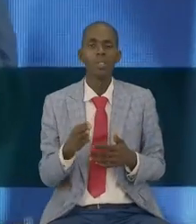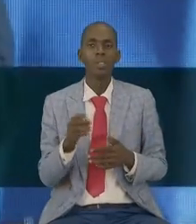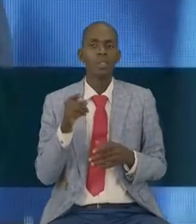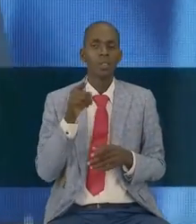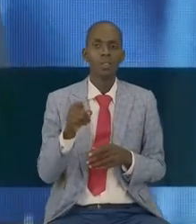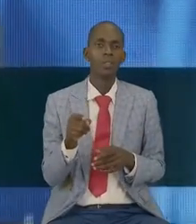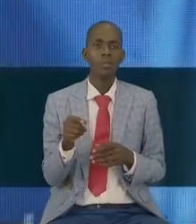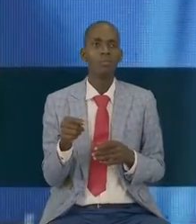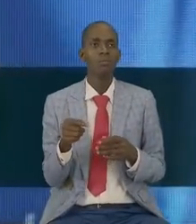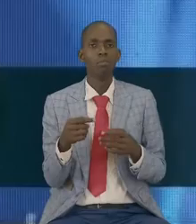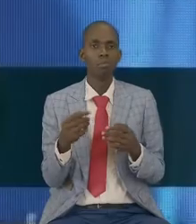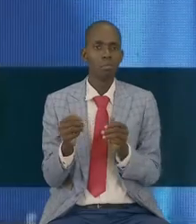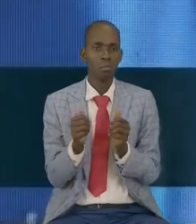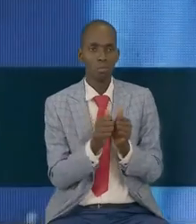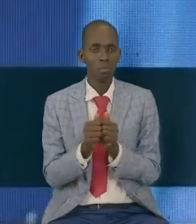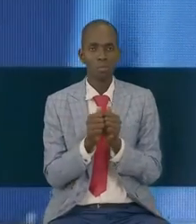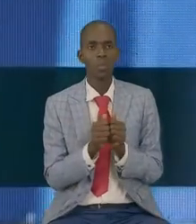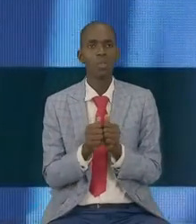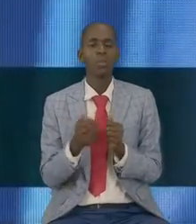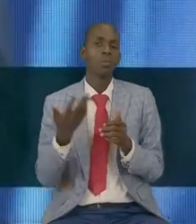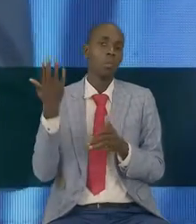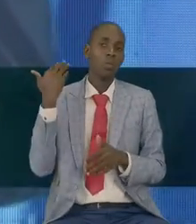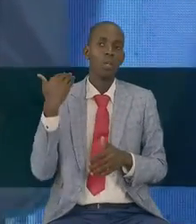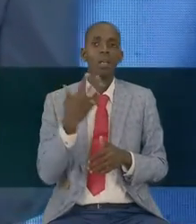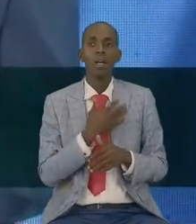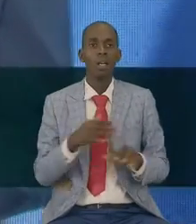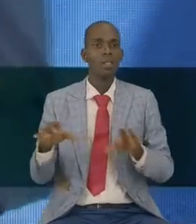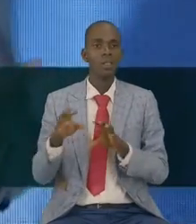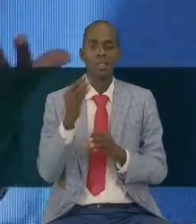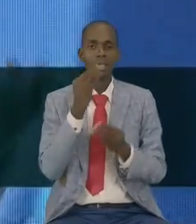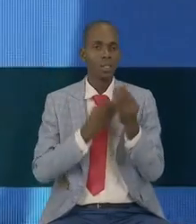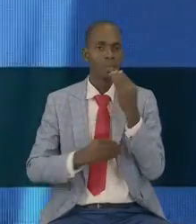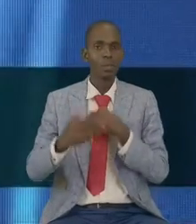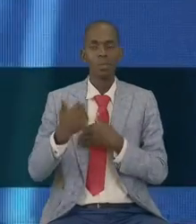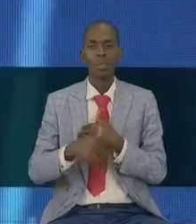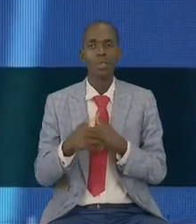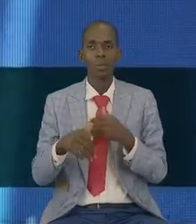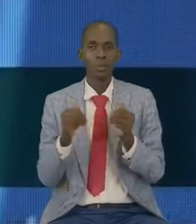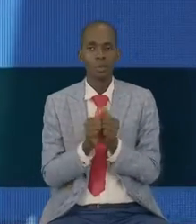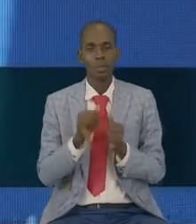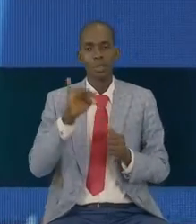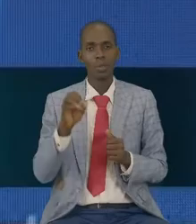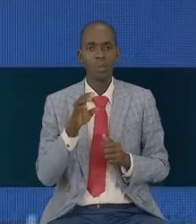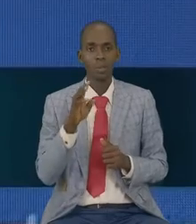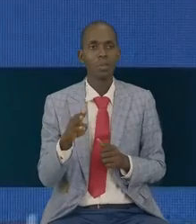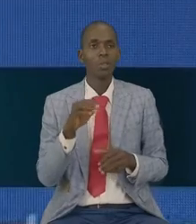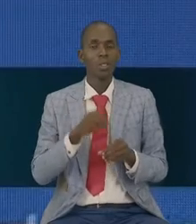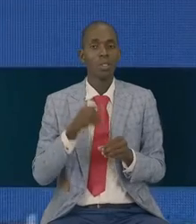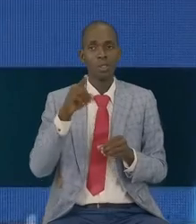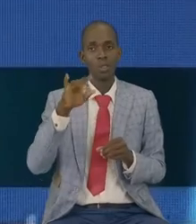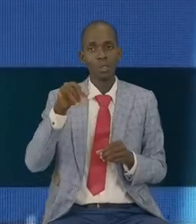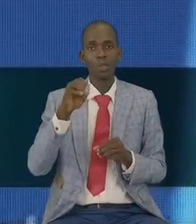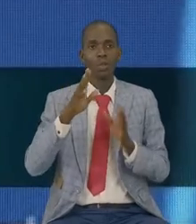his acquaintance before in the past, and did eat bread with him in